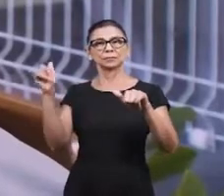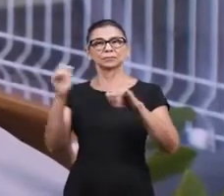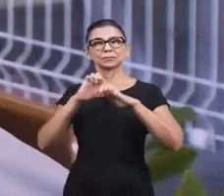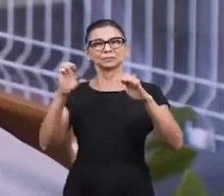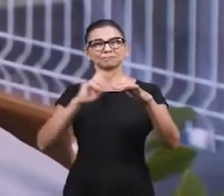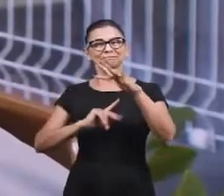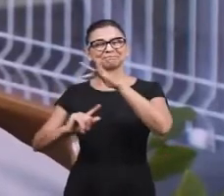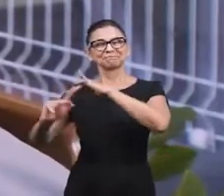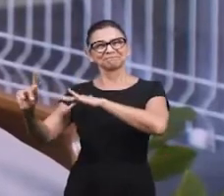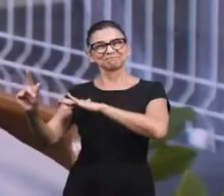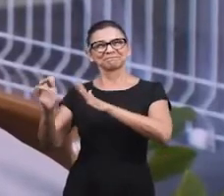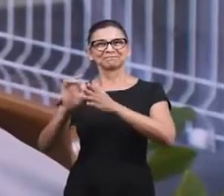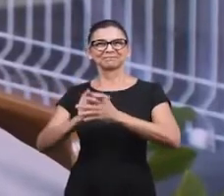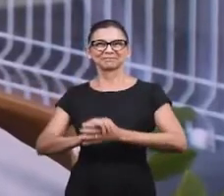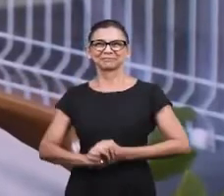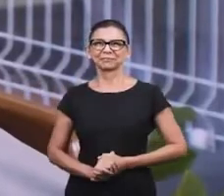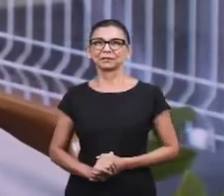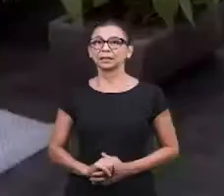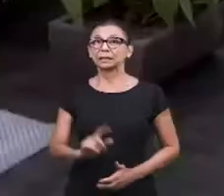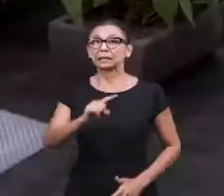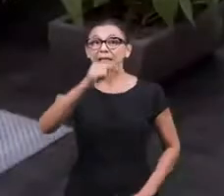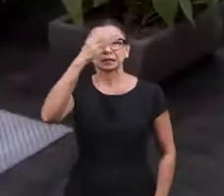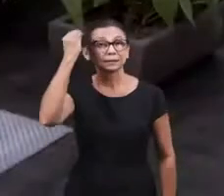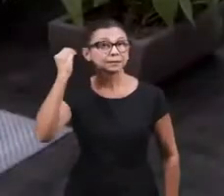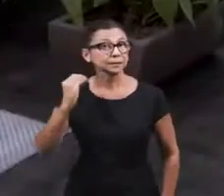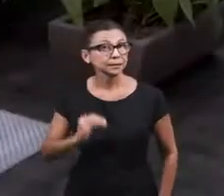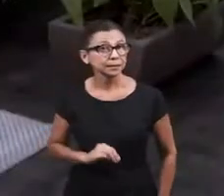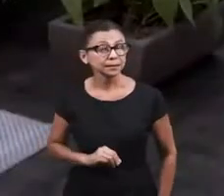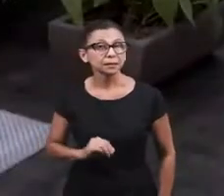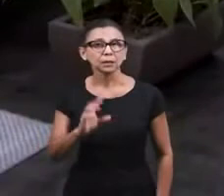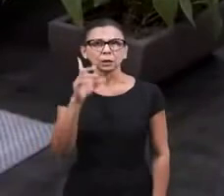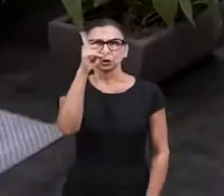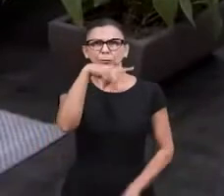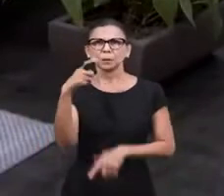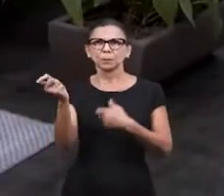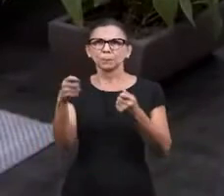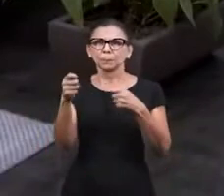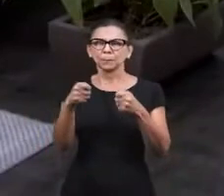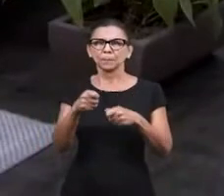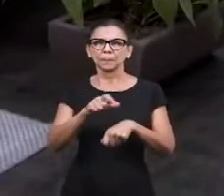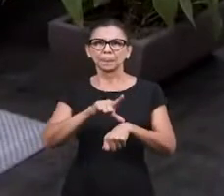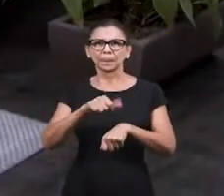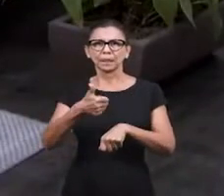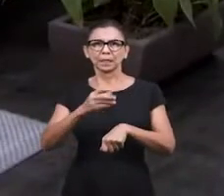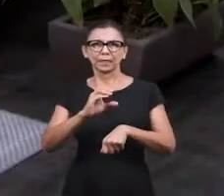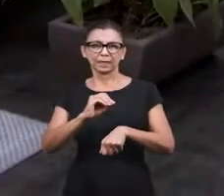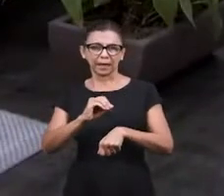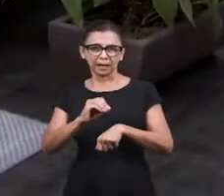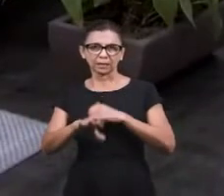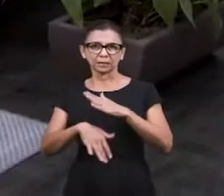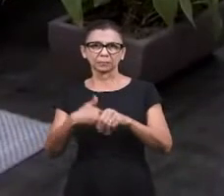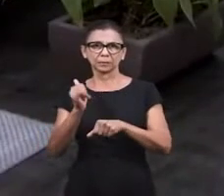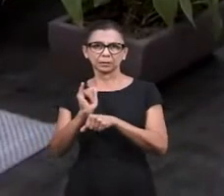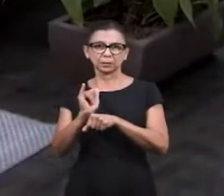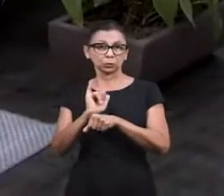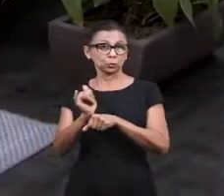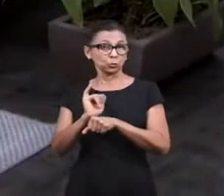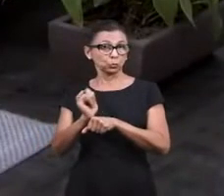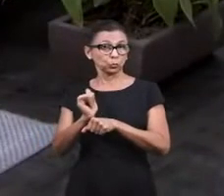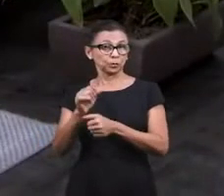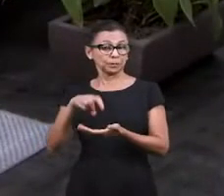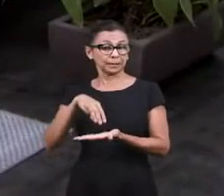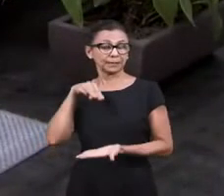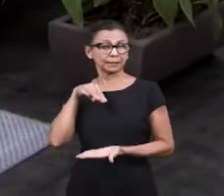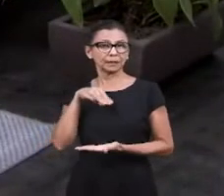program announcing the Eternal Gospel. And don't forget, every Sunday at 10 a.m. on Maranatha Christian Church's